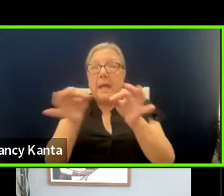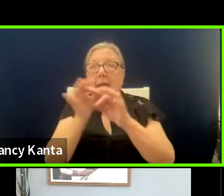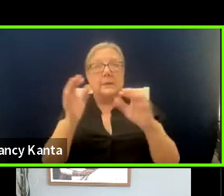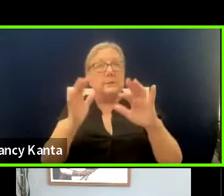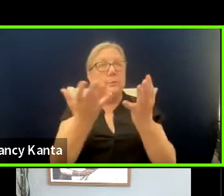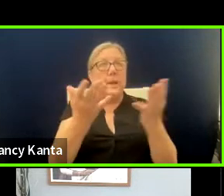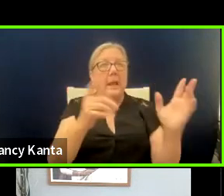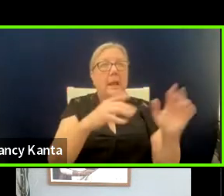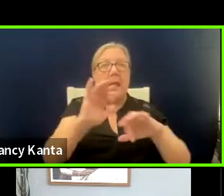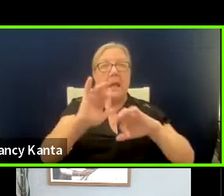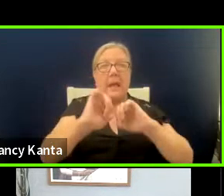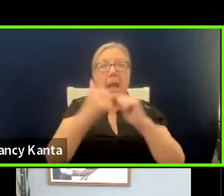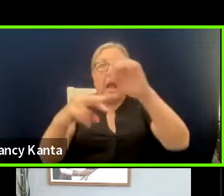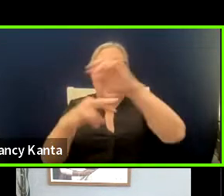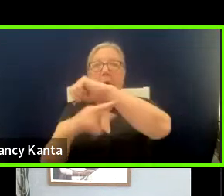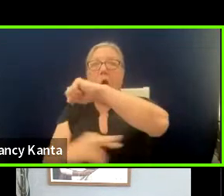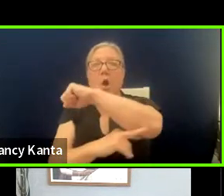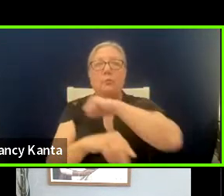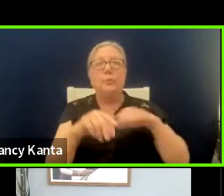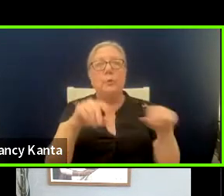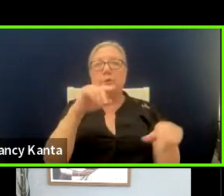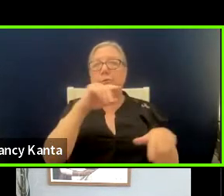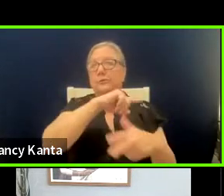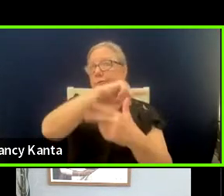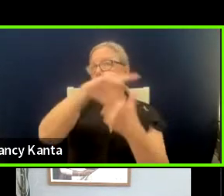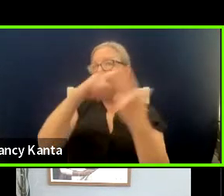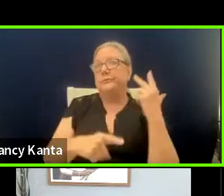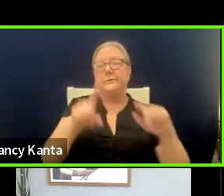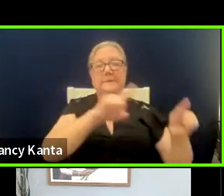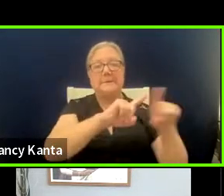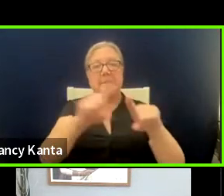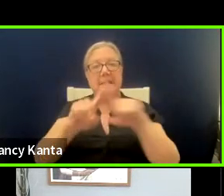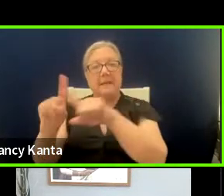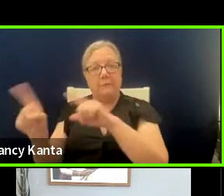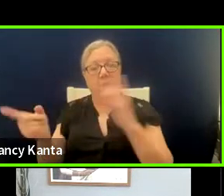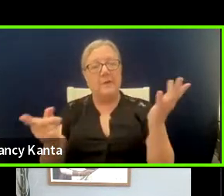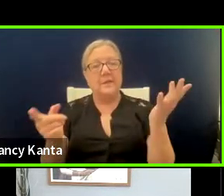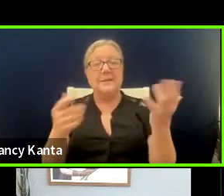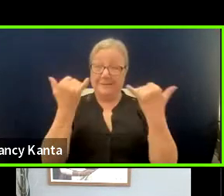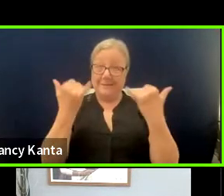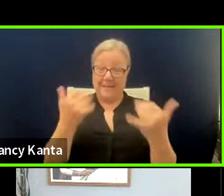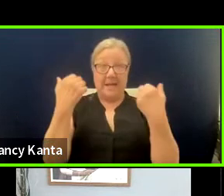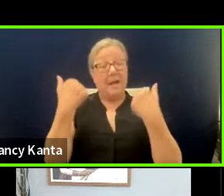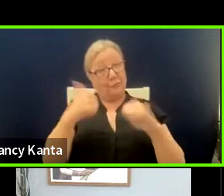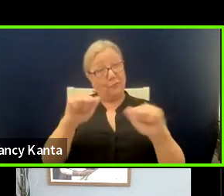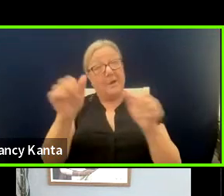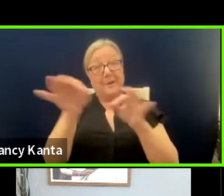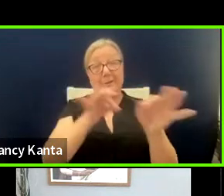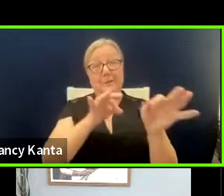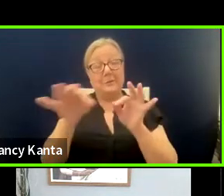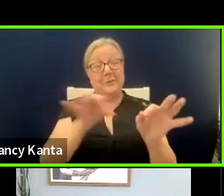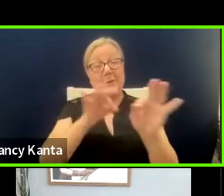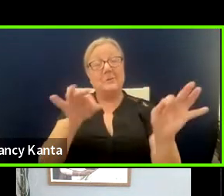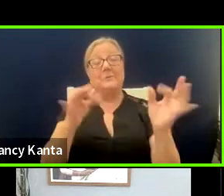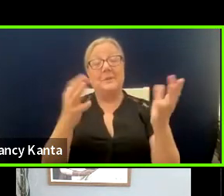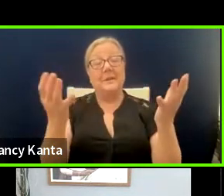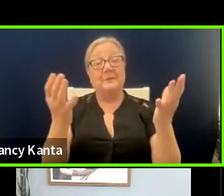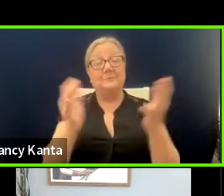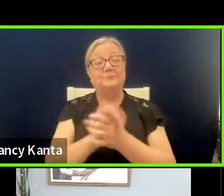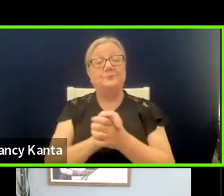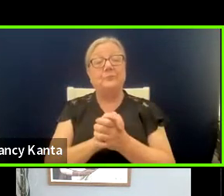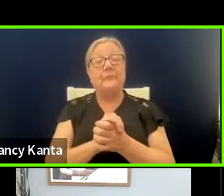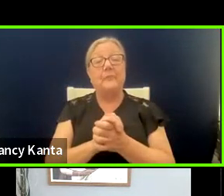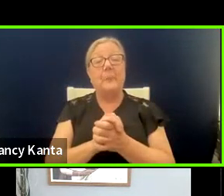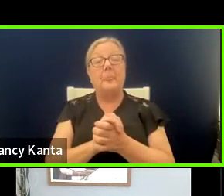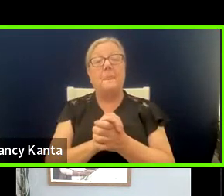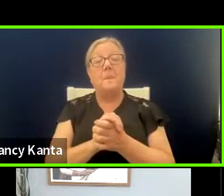So I tried a little bit to walk through what's different than today. I could give you one more